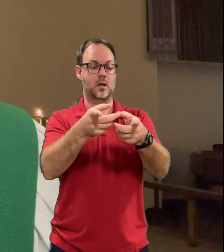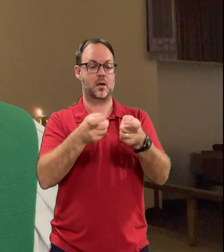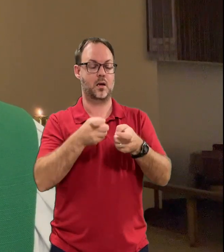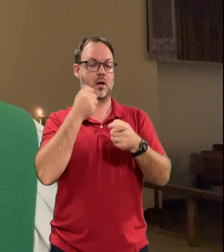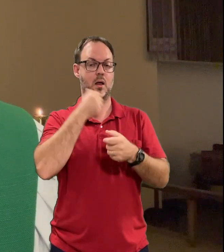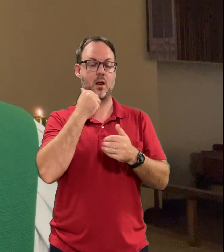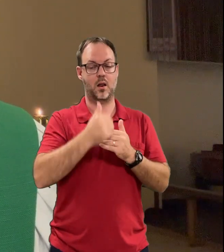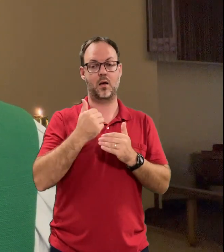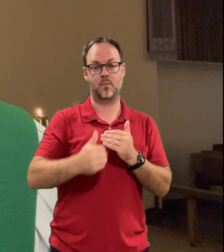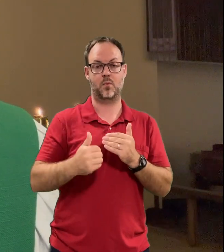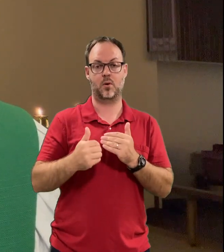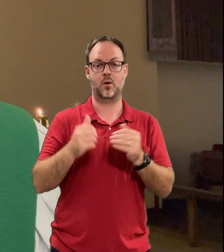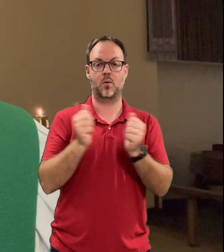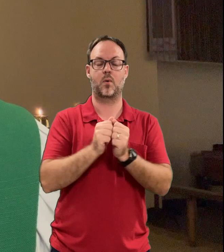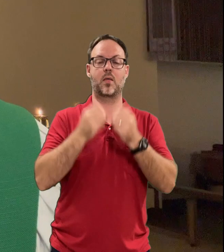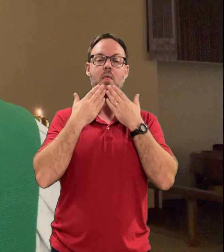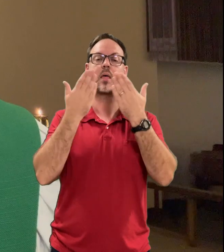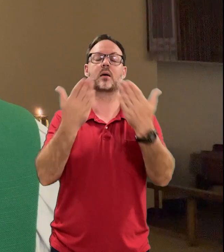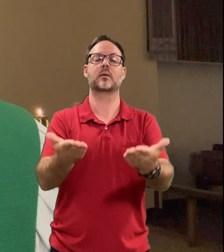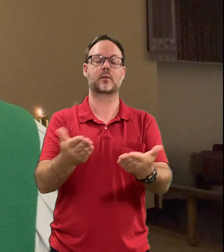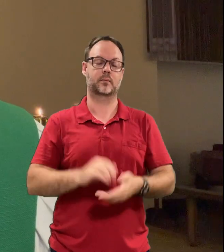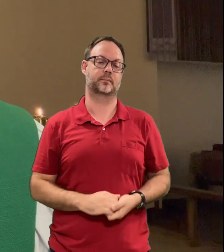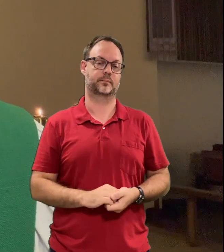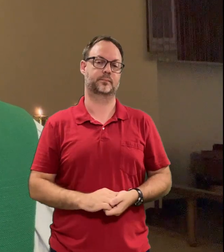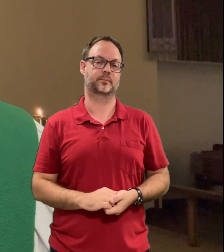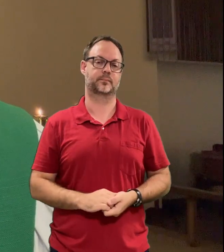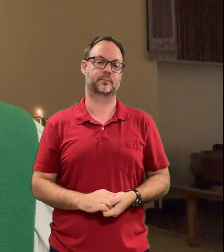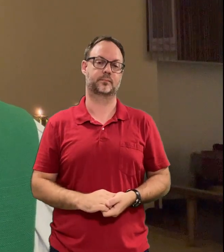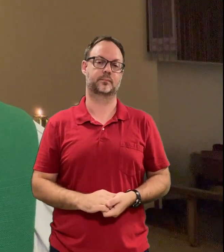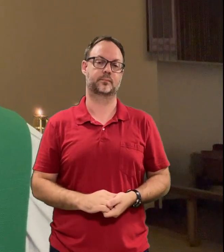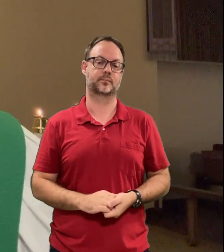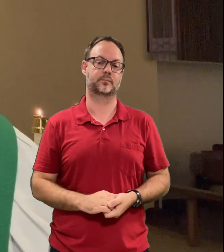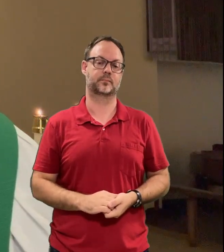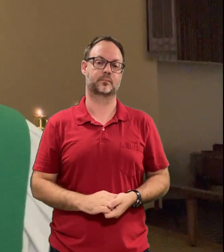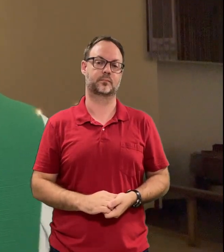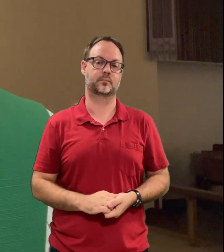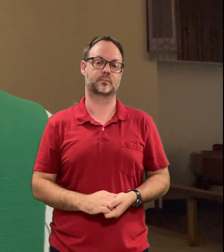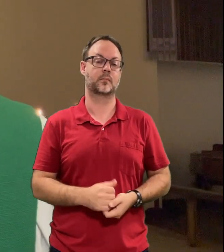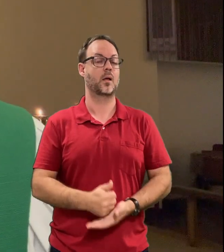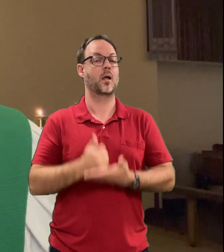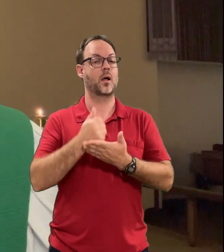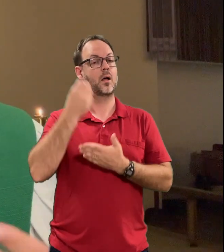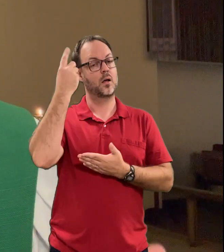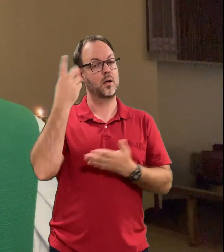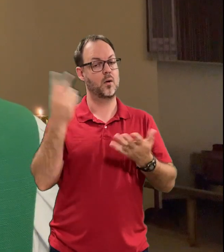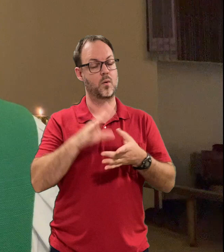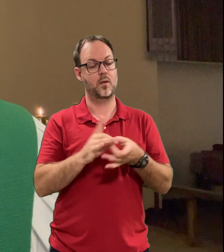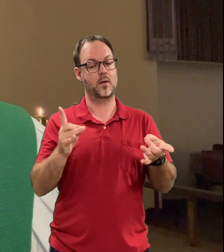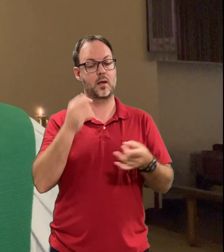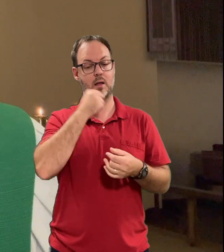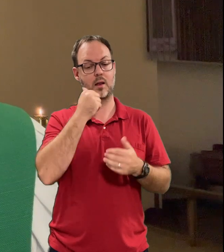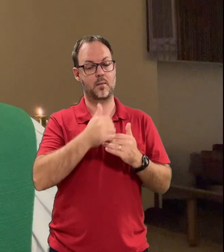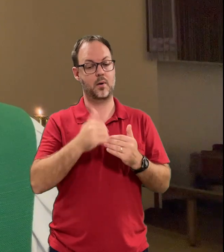to receive our daily bread with thanksgiving. And then he goes on to help us understand